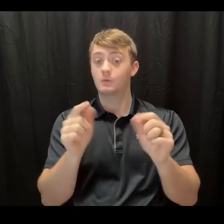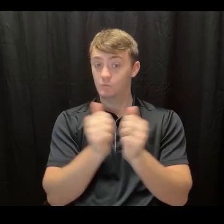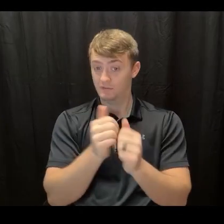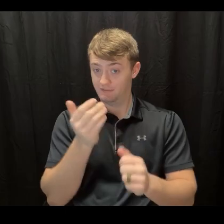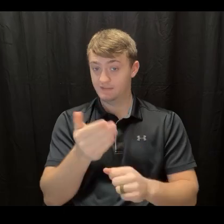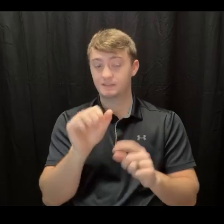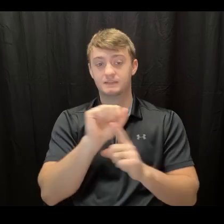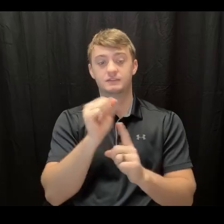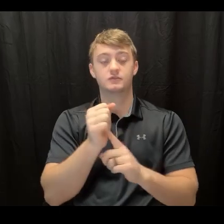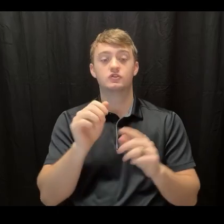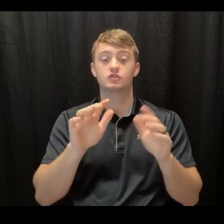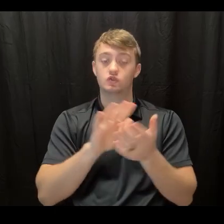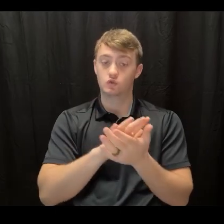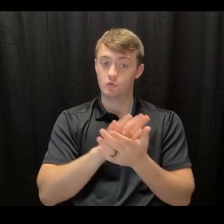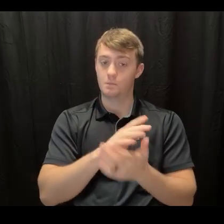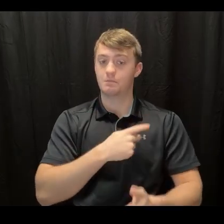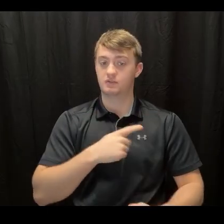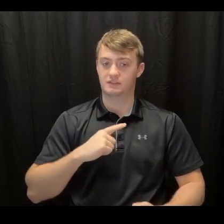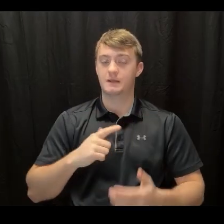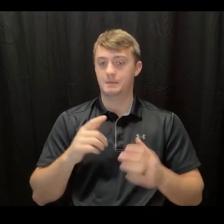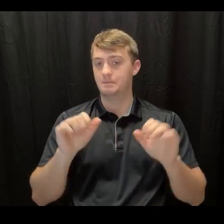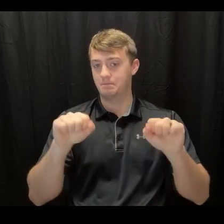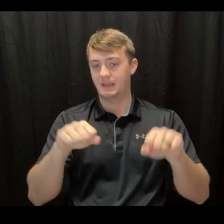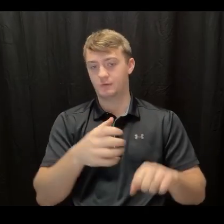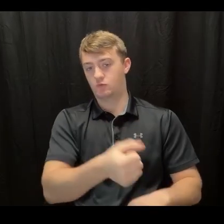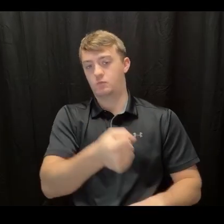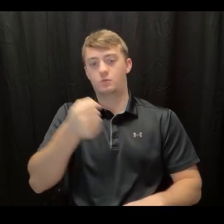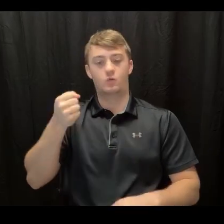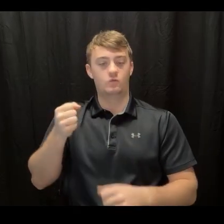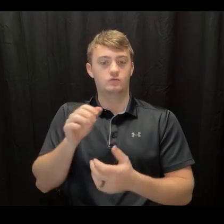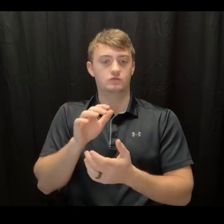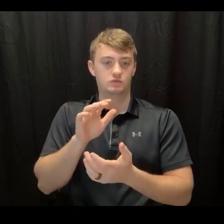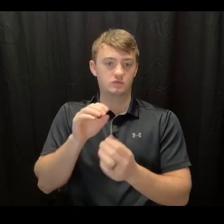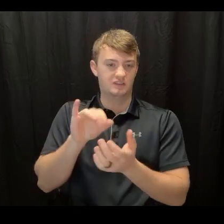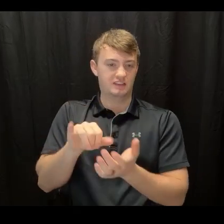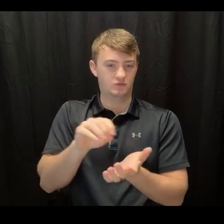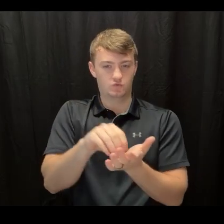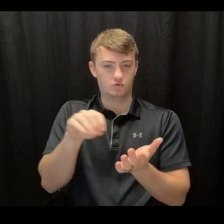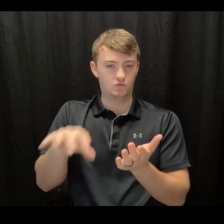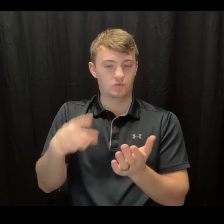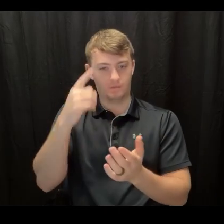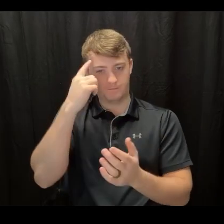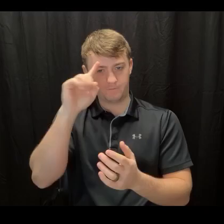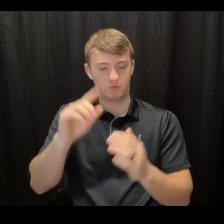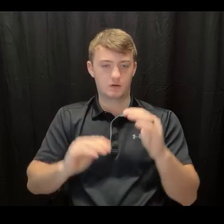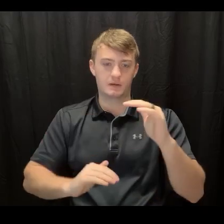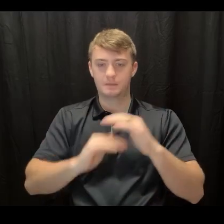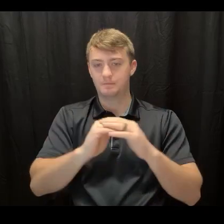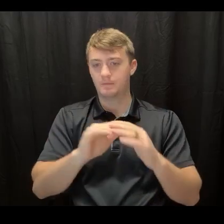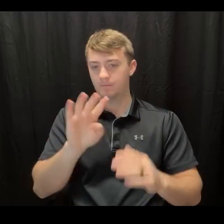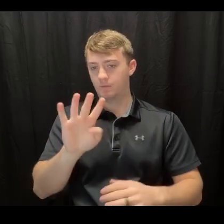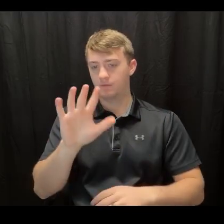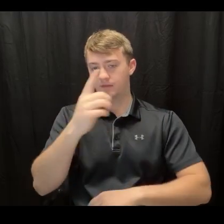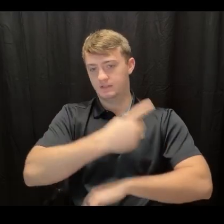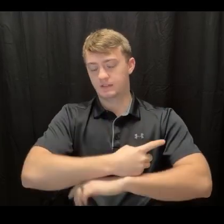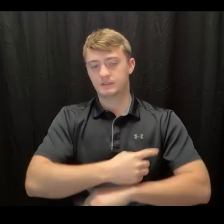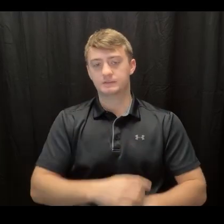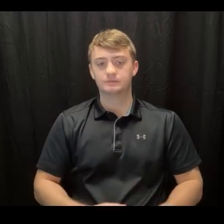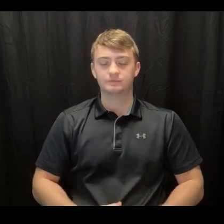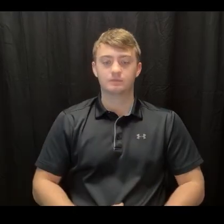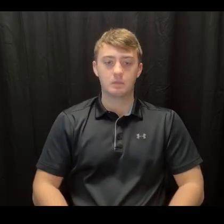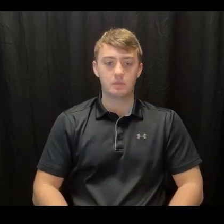But in this case, school personnel may remove the student unilaterally for up to